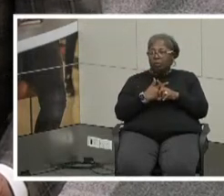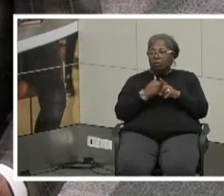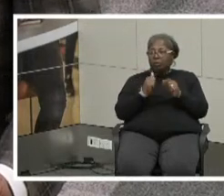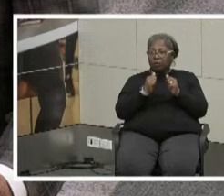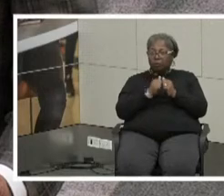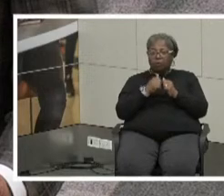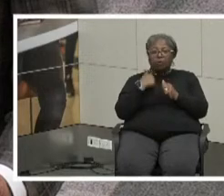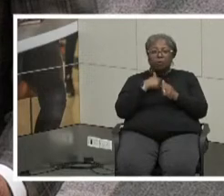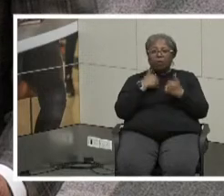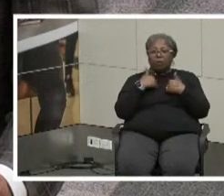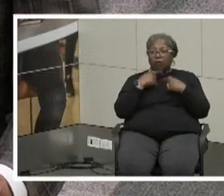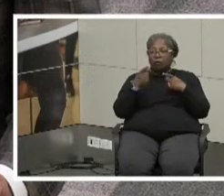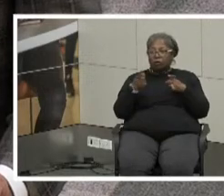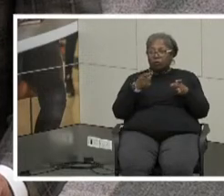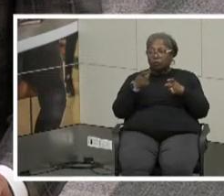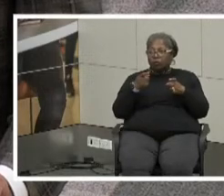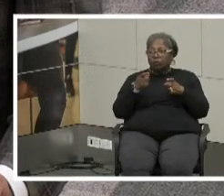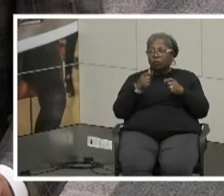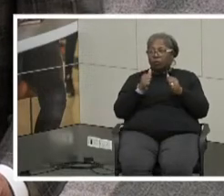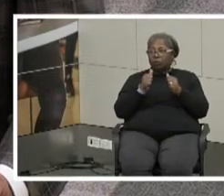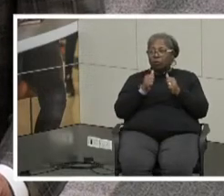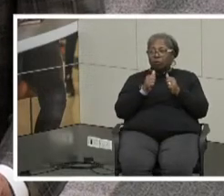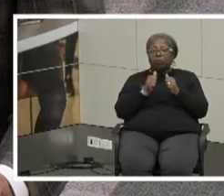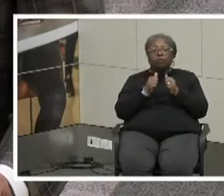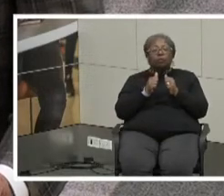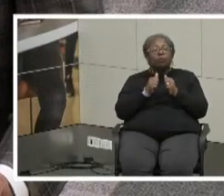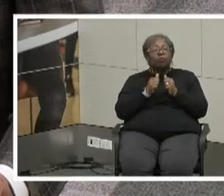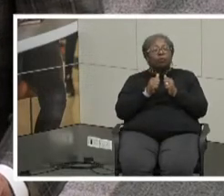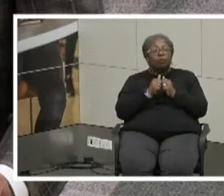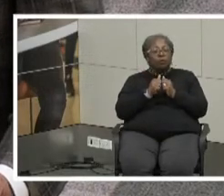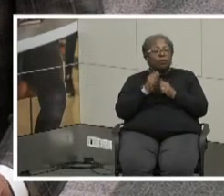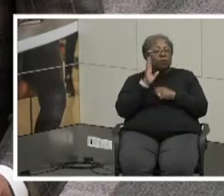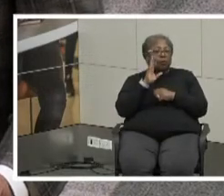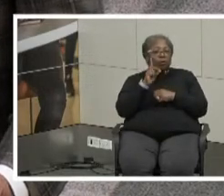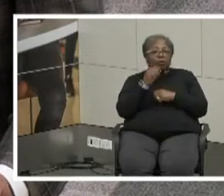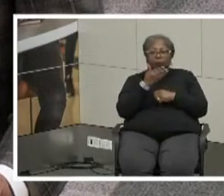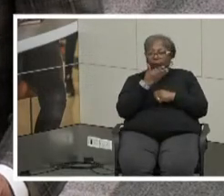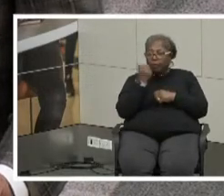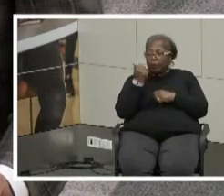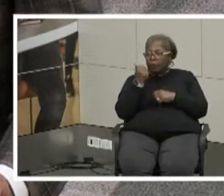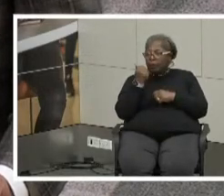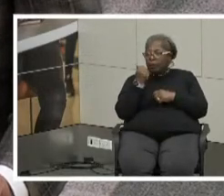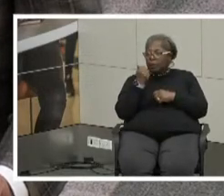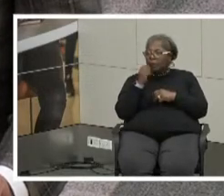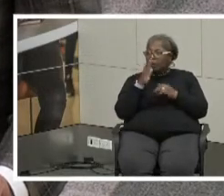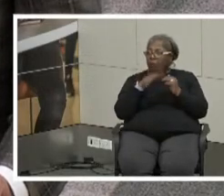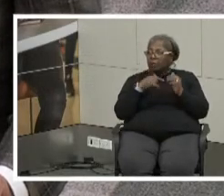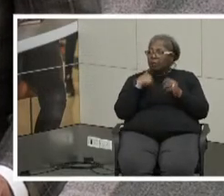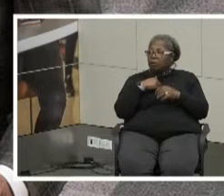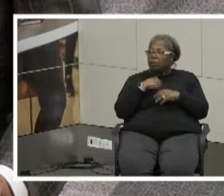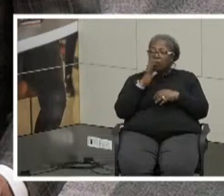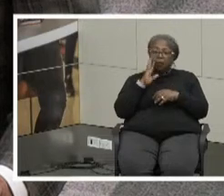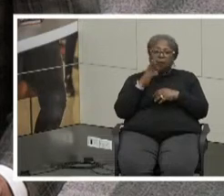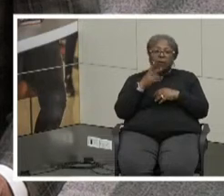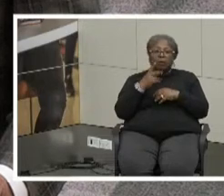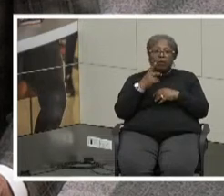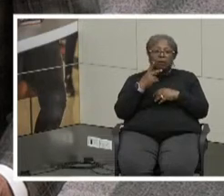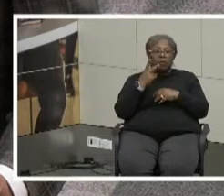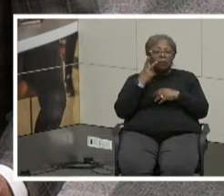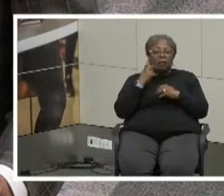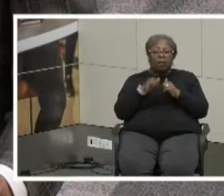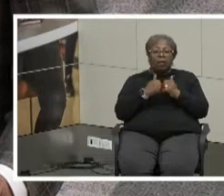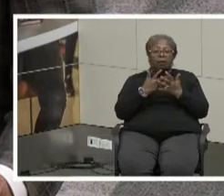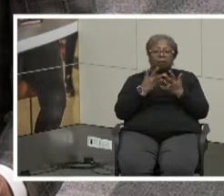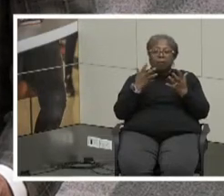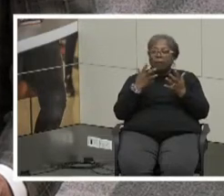uh we've got controls in and we think that we'll uh we'll do better than um and we will save some money how much I'm